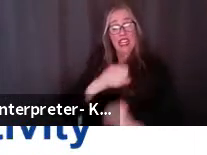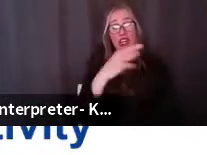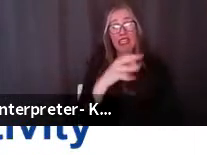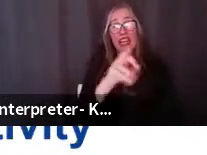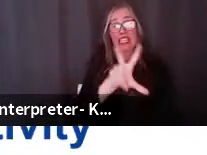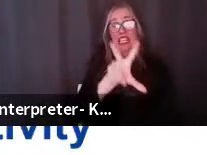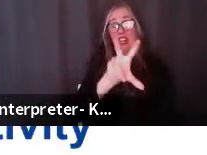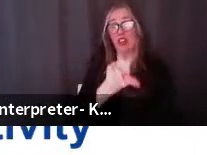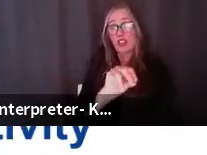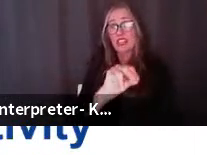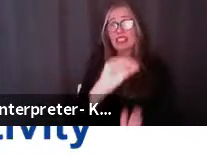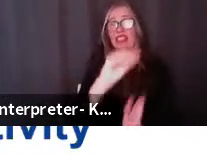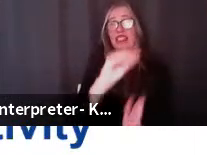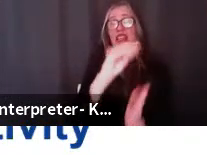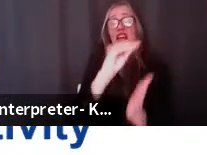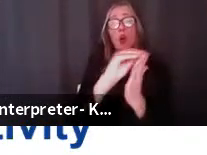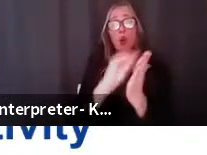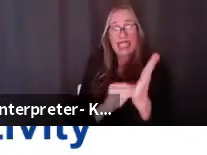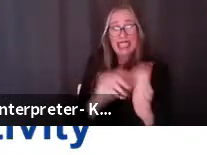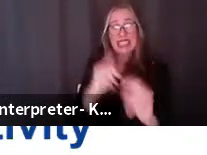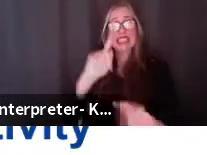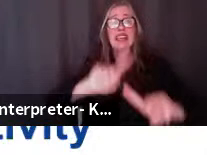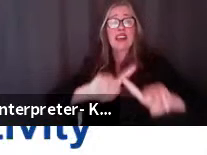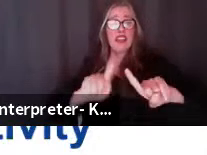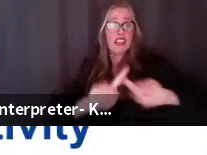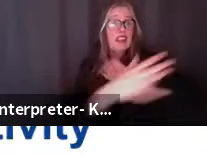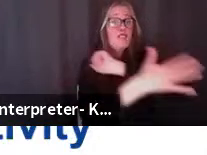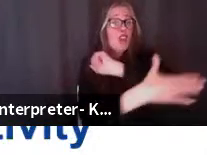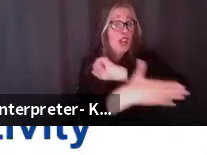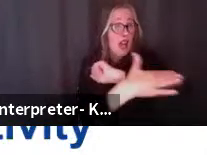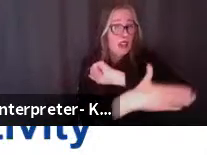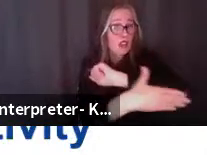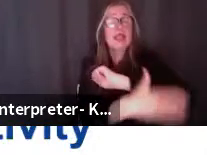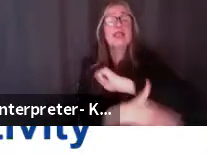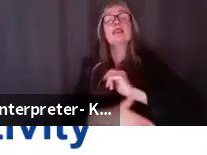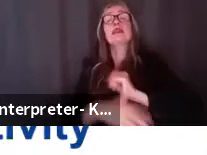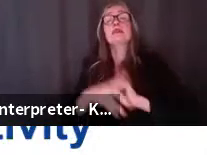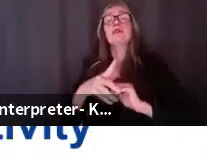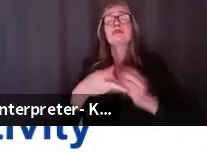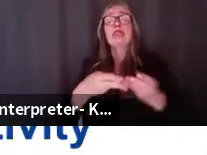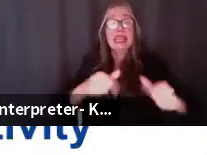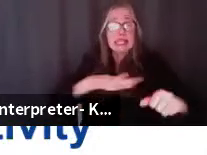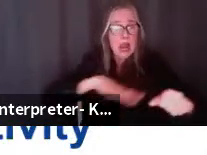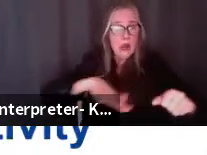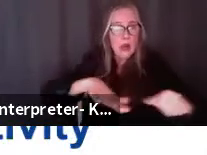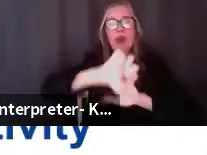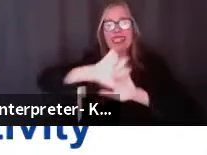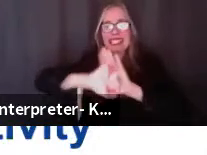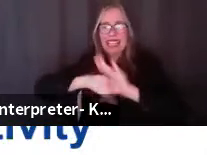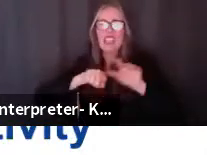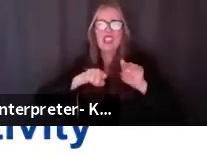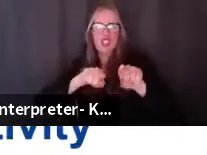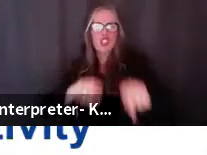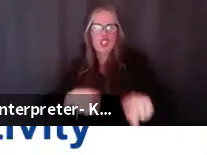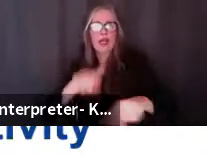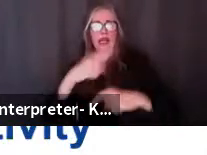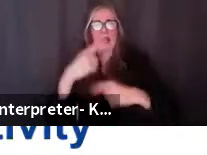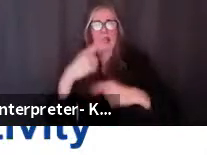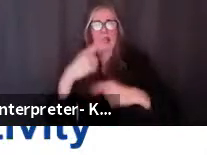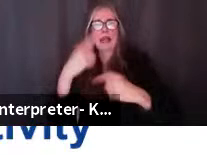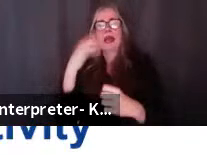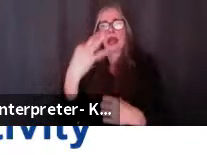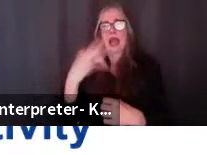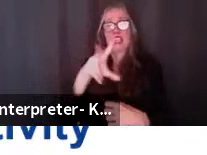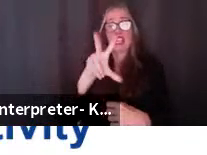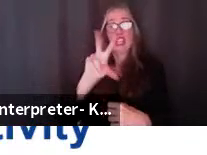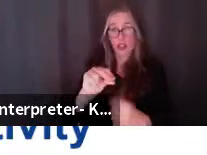countries territory states that existed during this time once this list was made then we began researching regions that